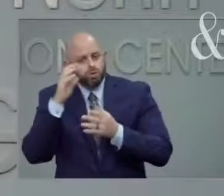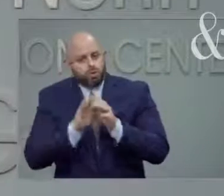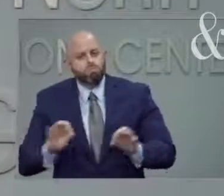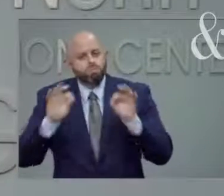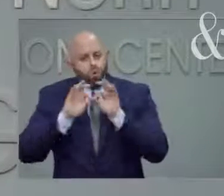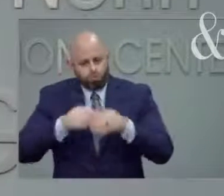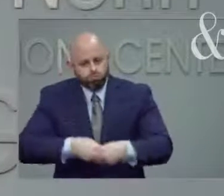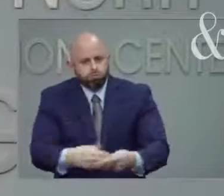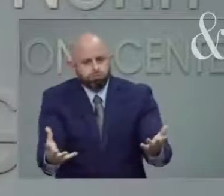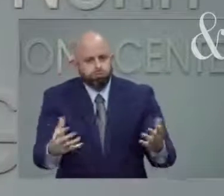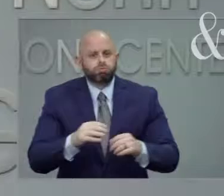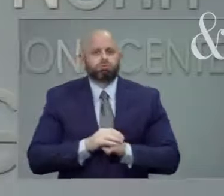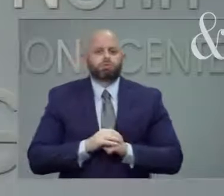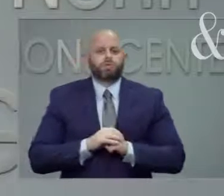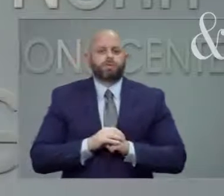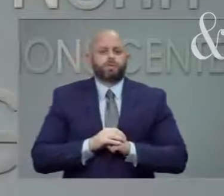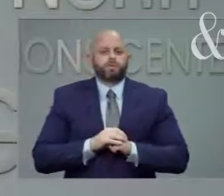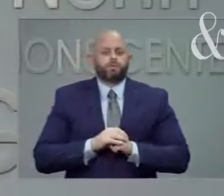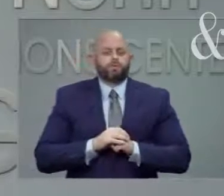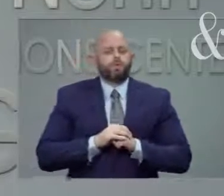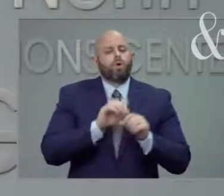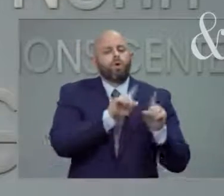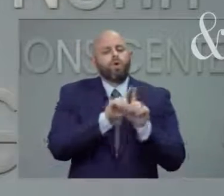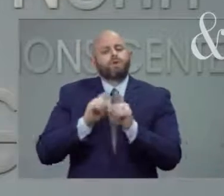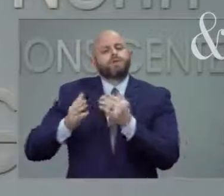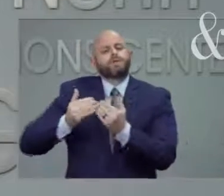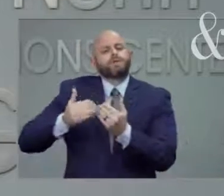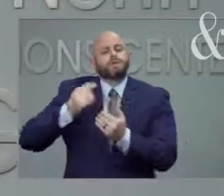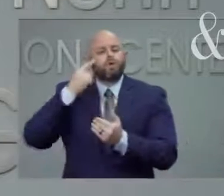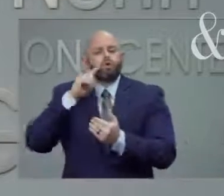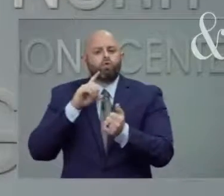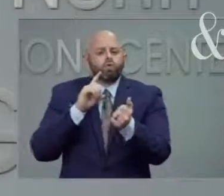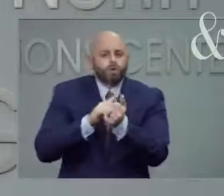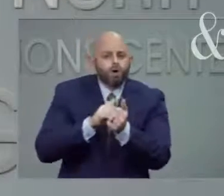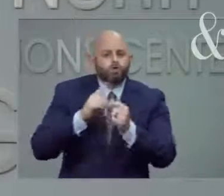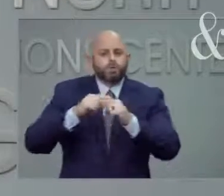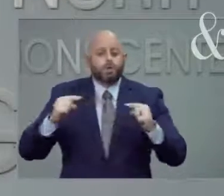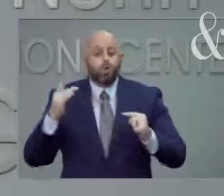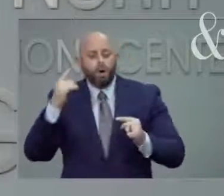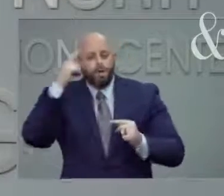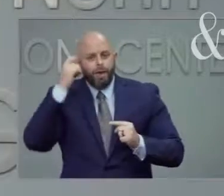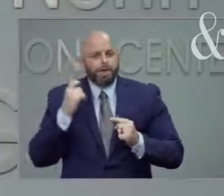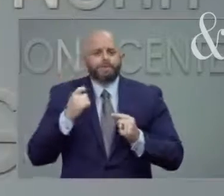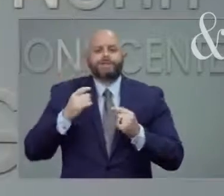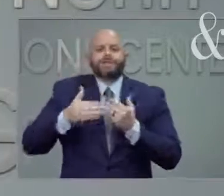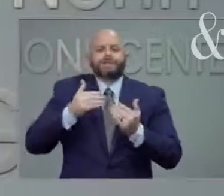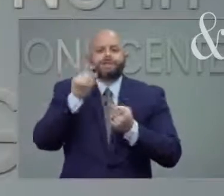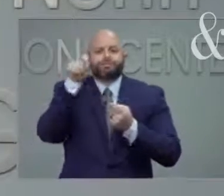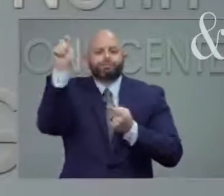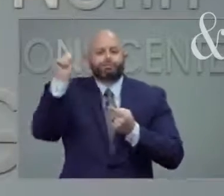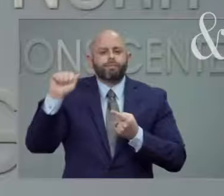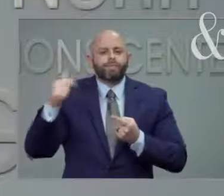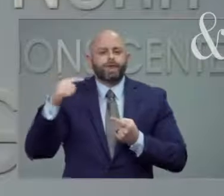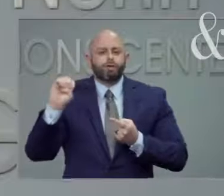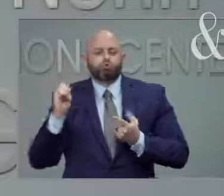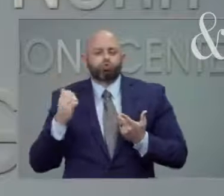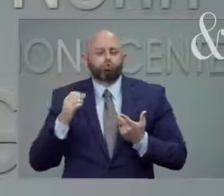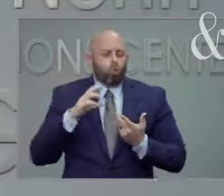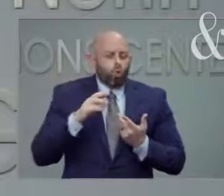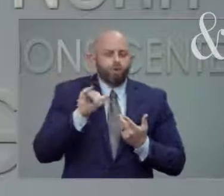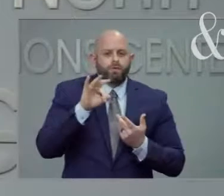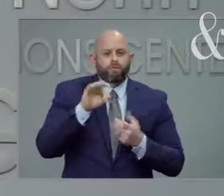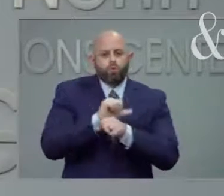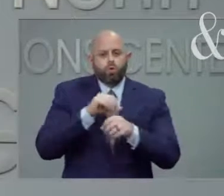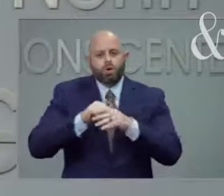lot easier for vaccine providers because age is a simple thing, and whether you're a healthcare worker or a nursing home. This